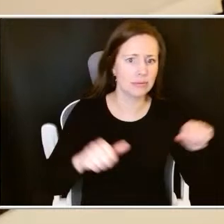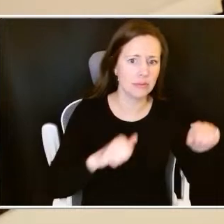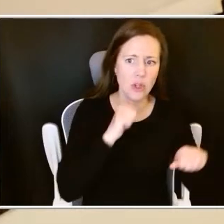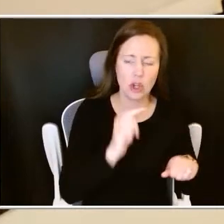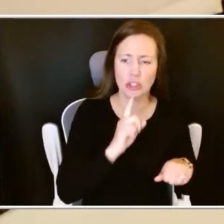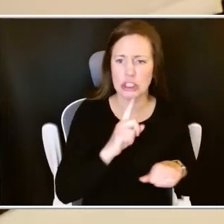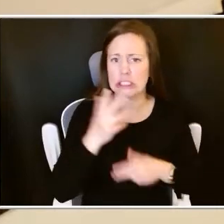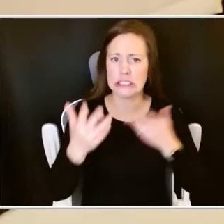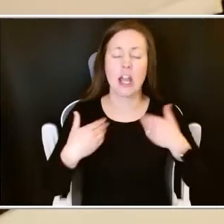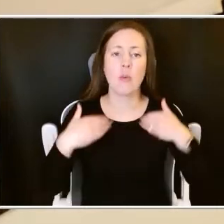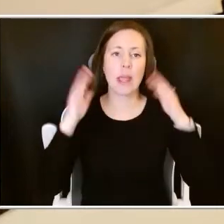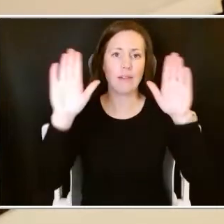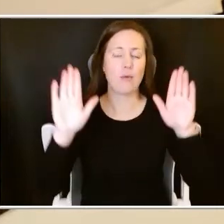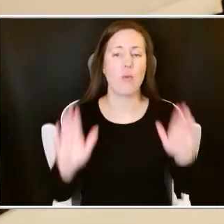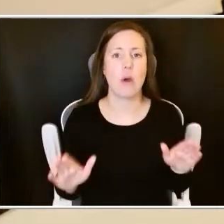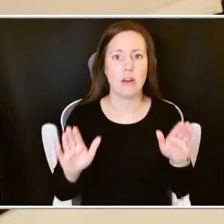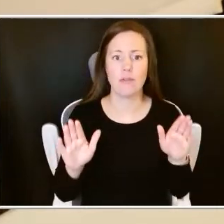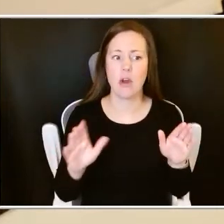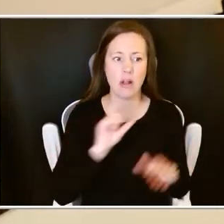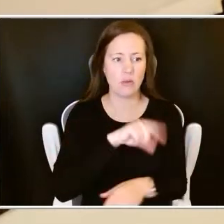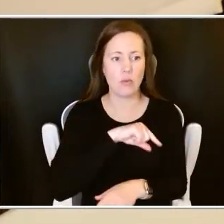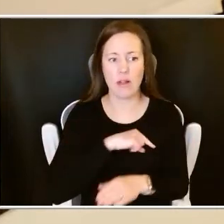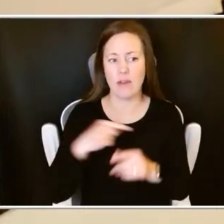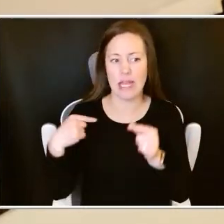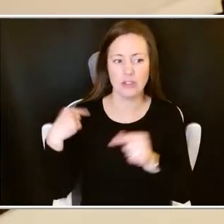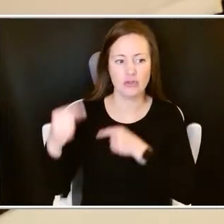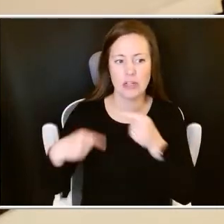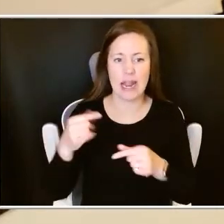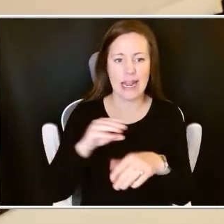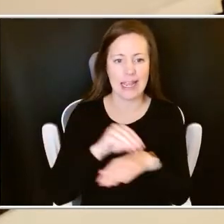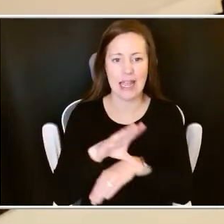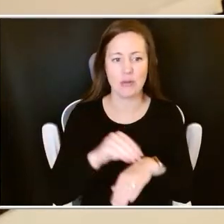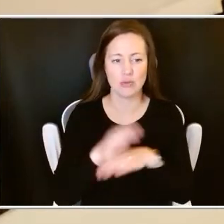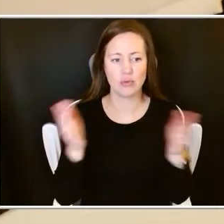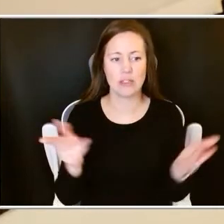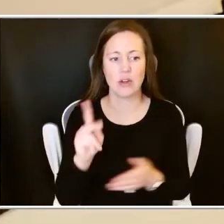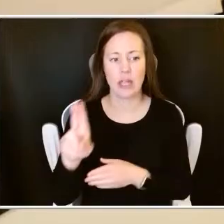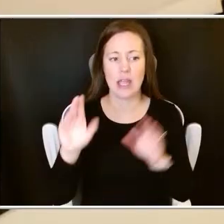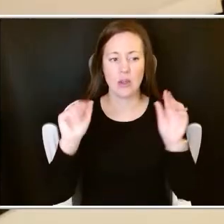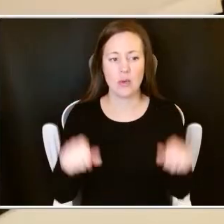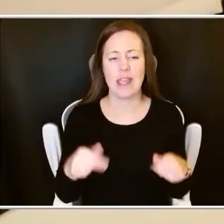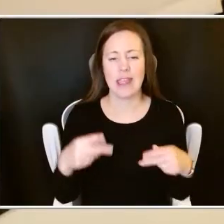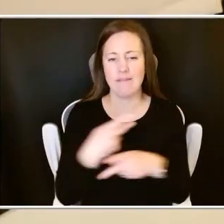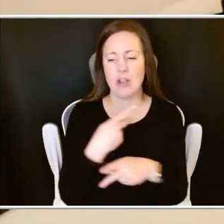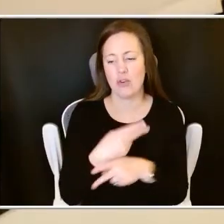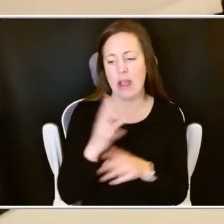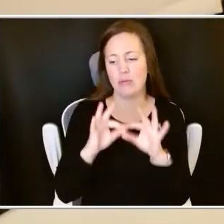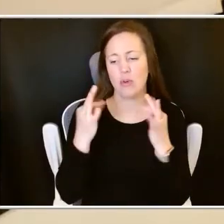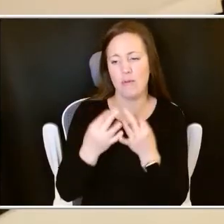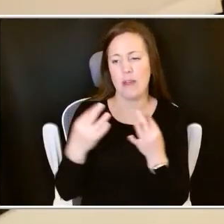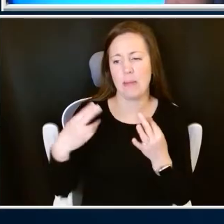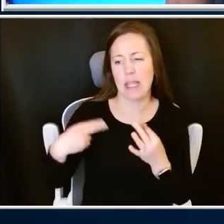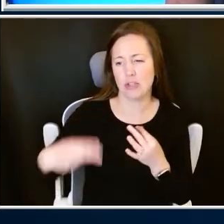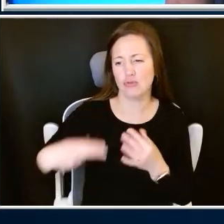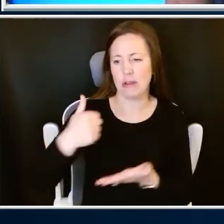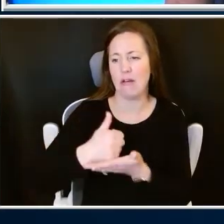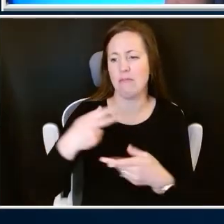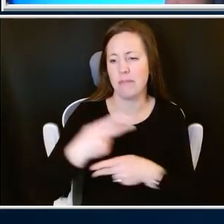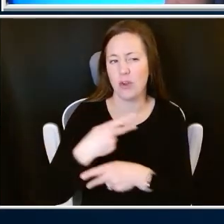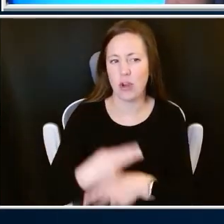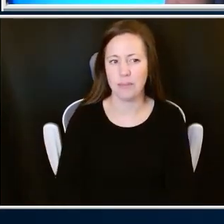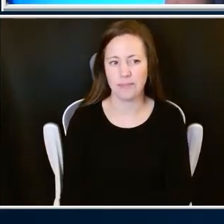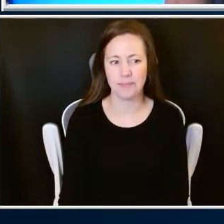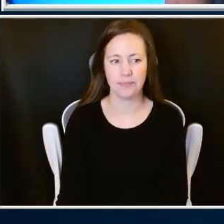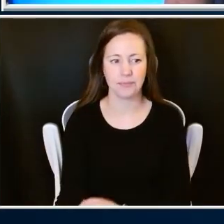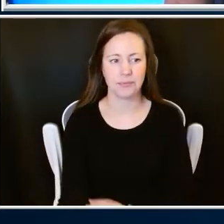some wonderful qualified genetic counselors here at KU that could sort through the family history and figure it out. Dr. Al-Rajabi, when